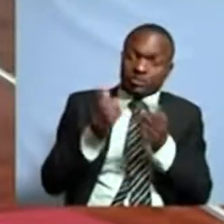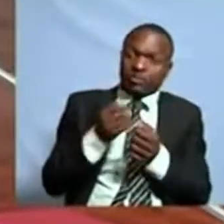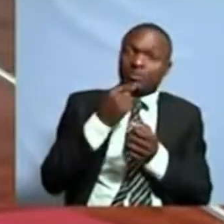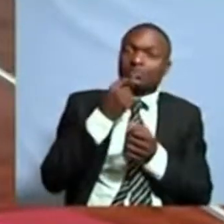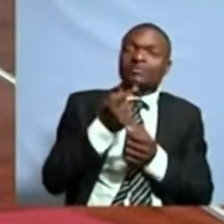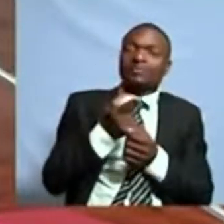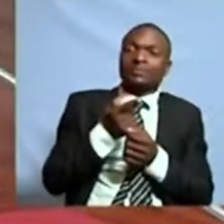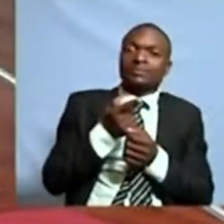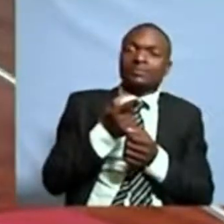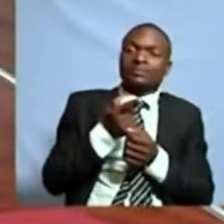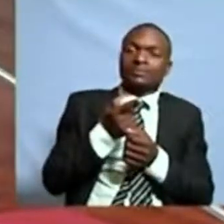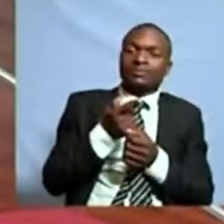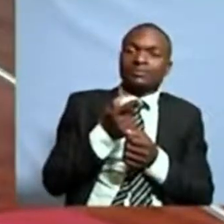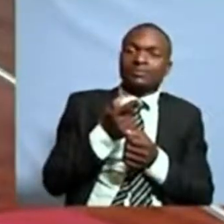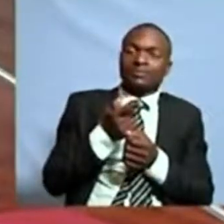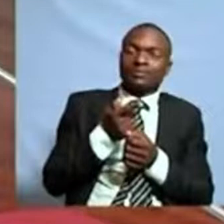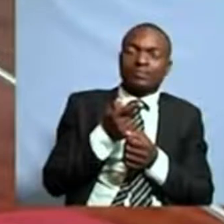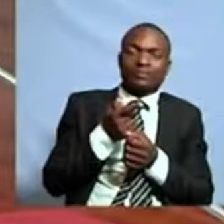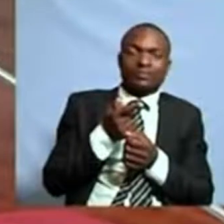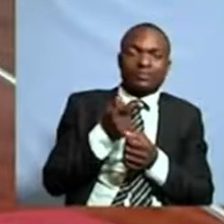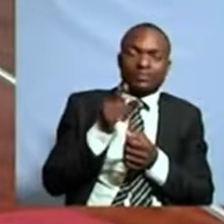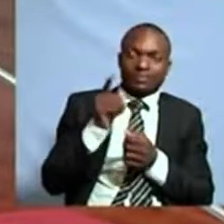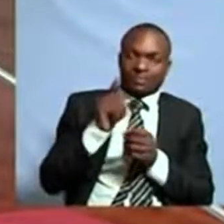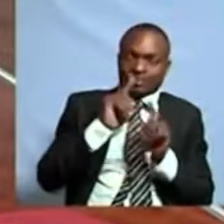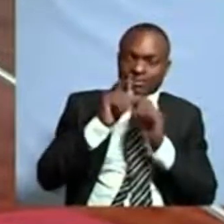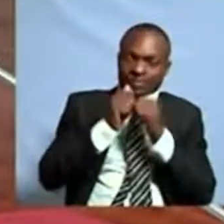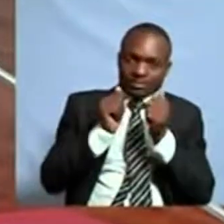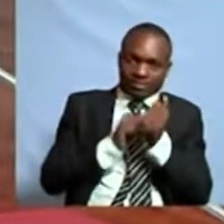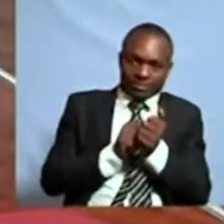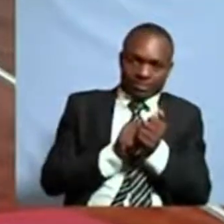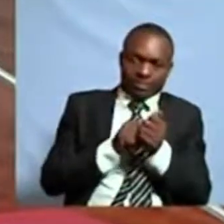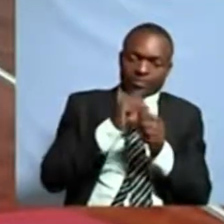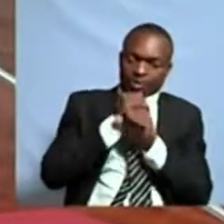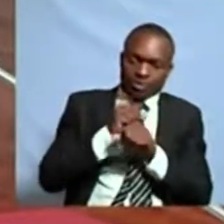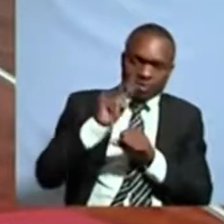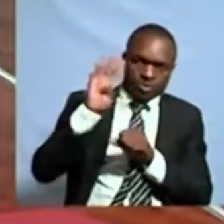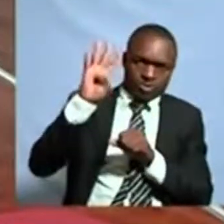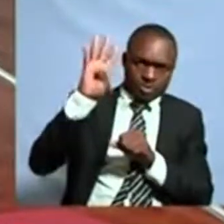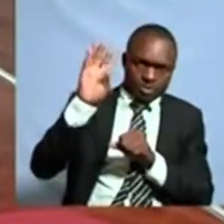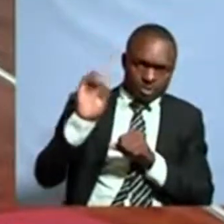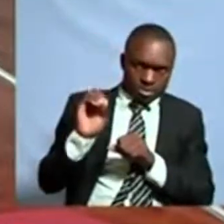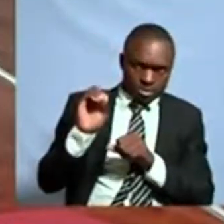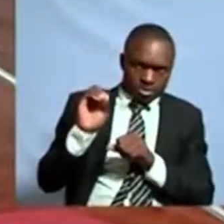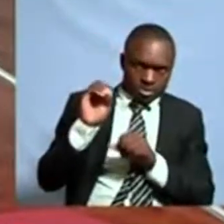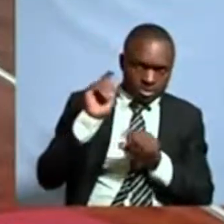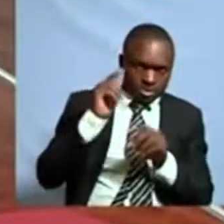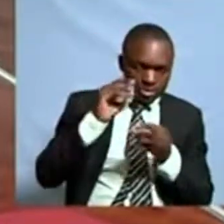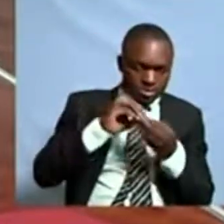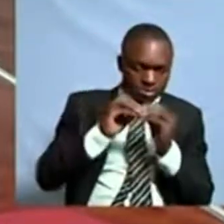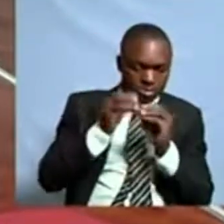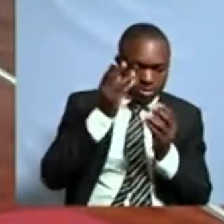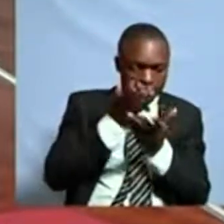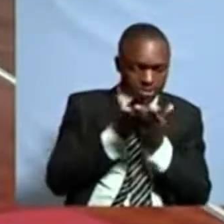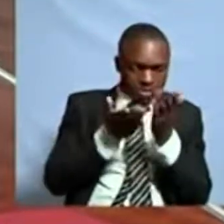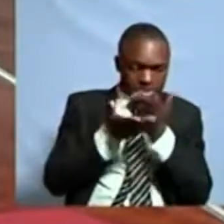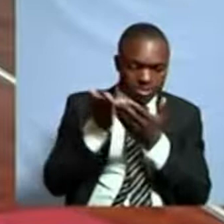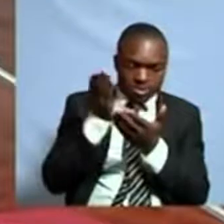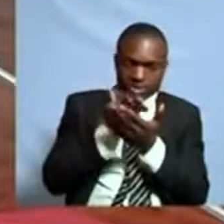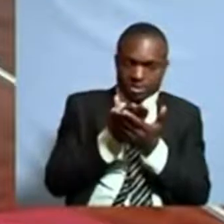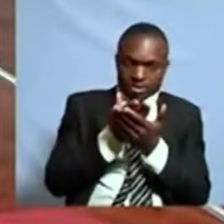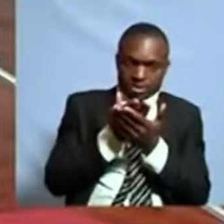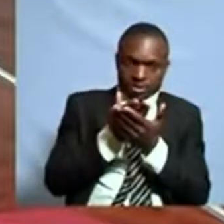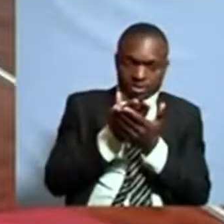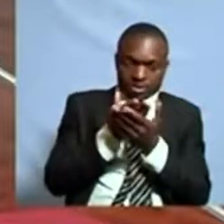that while we've spoken about age 40, the number of contributions into the scheme are quite critical